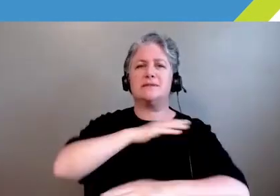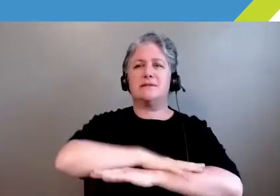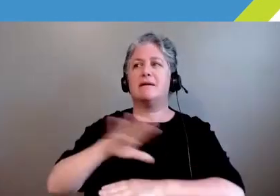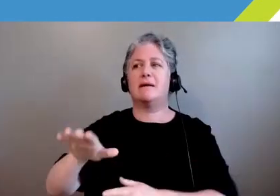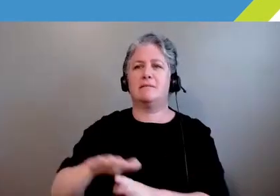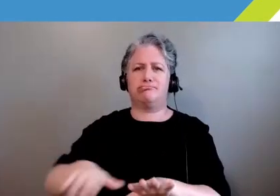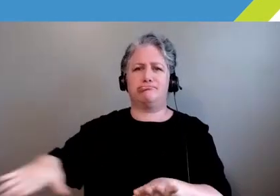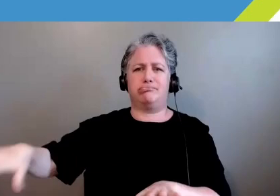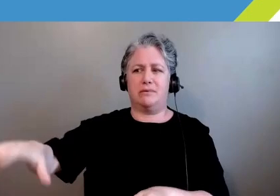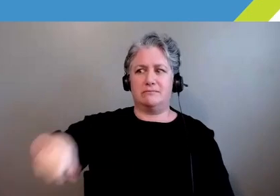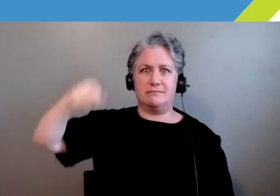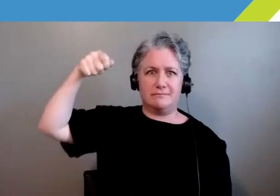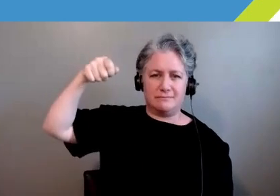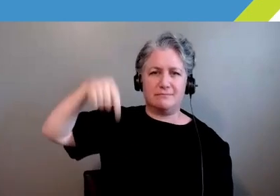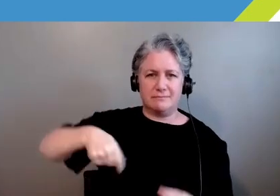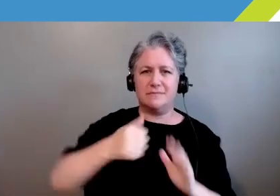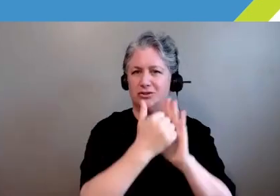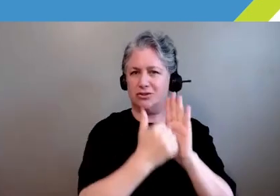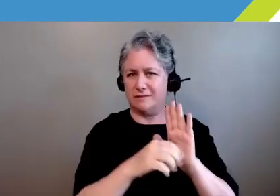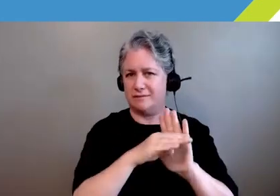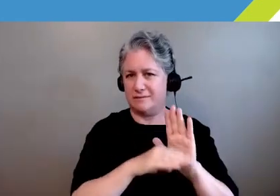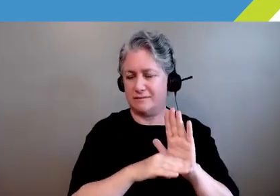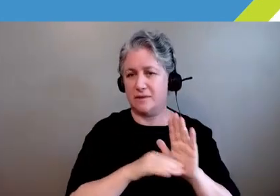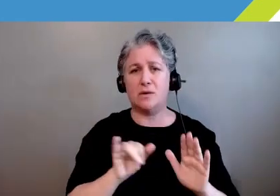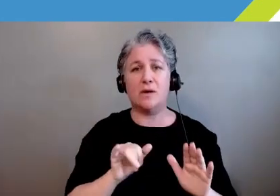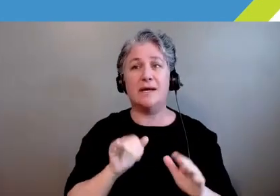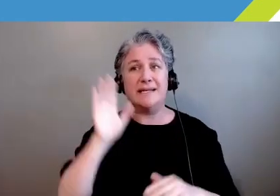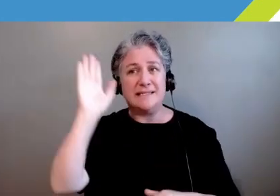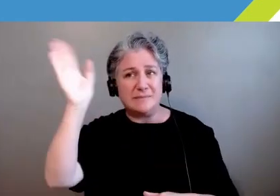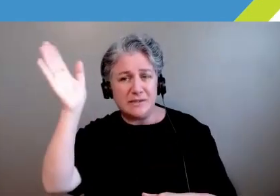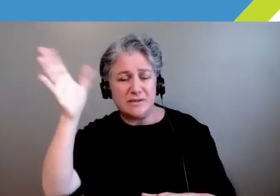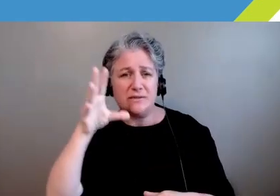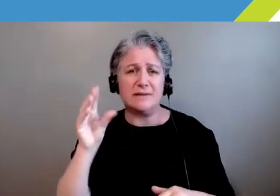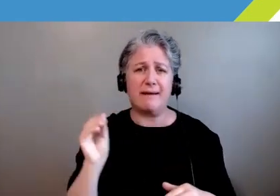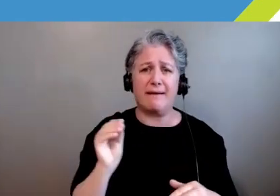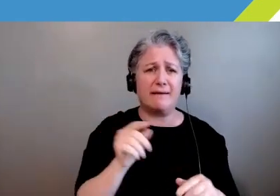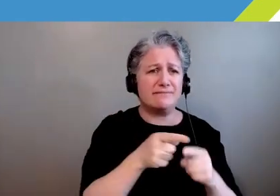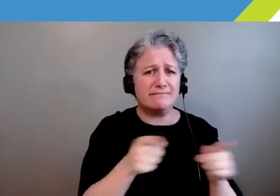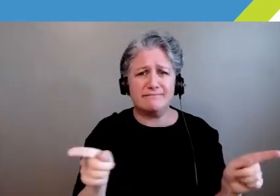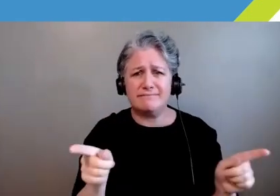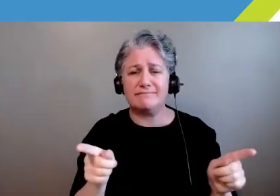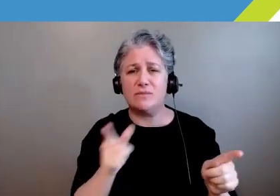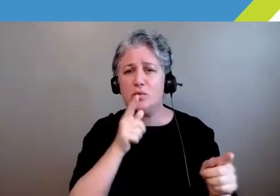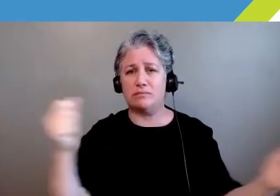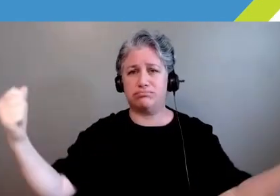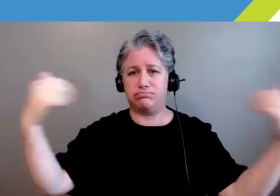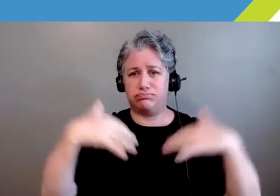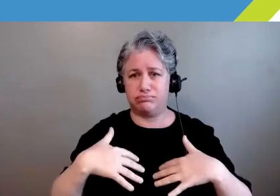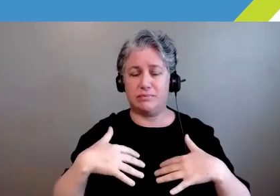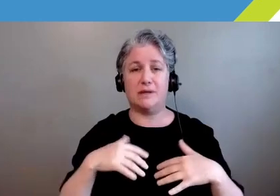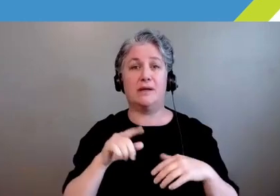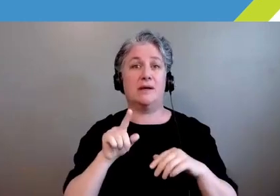desk. And a comment for the speakers and also for the attendees.